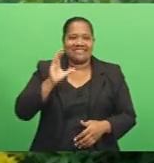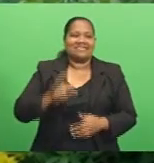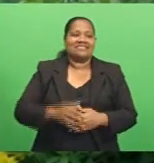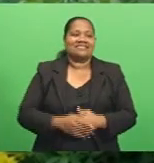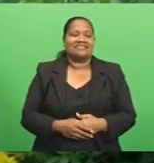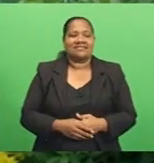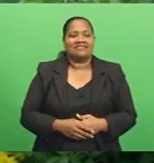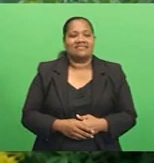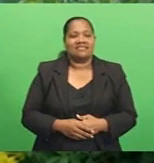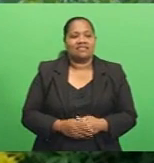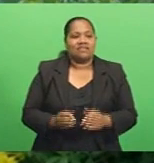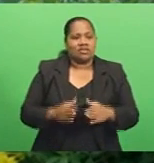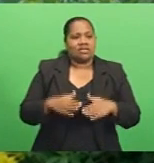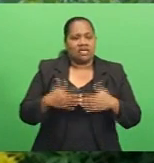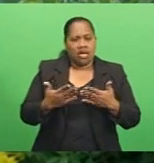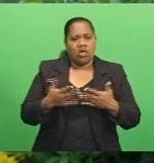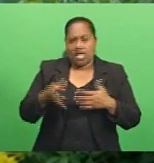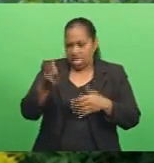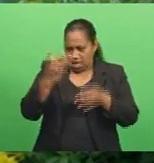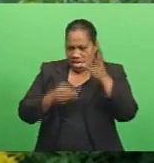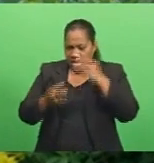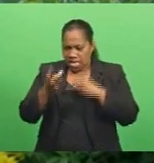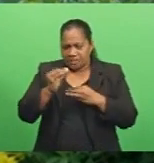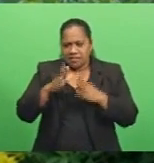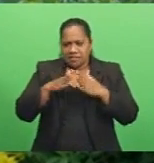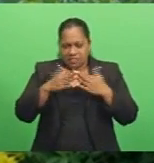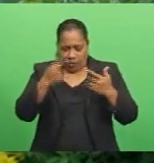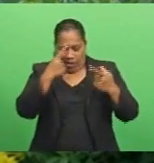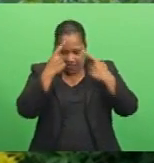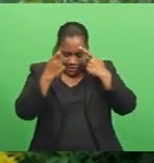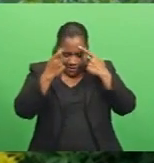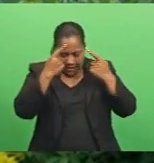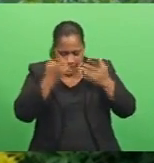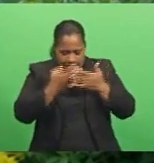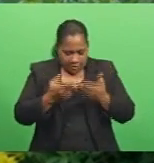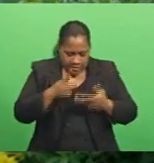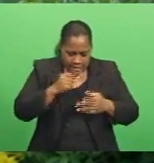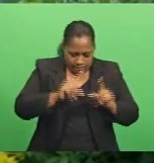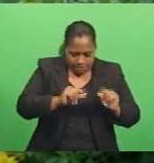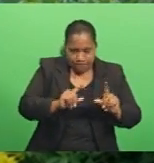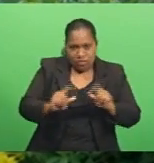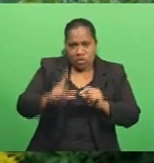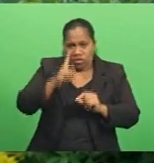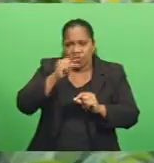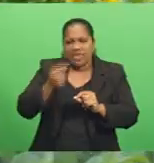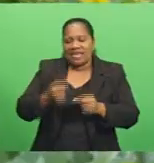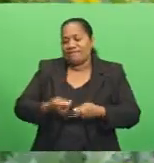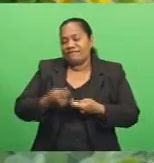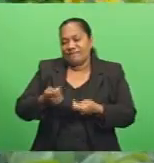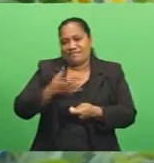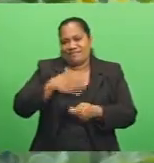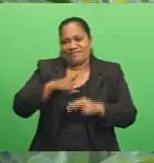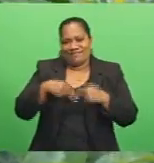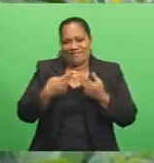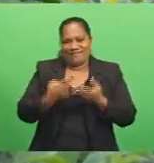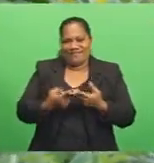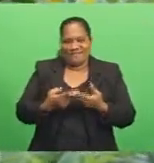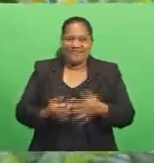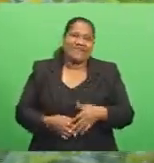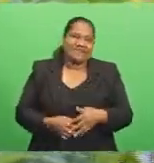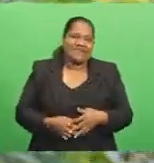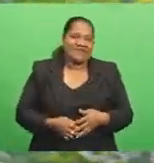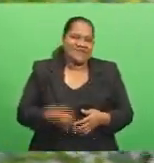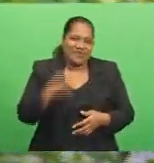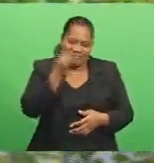I can put some ideas in order to feed my families and friends back at home. Originally from